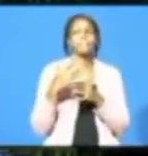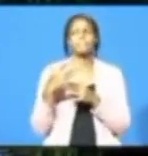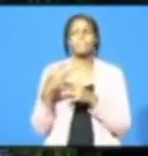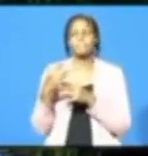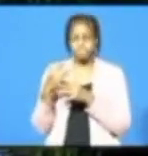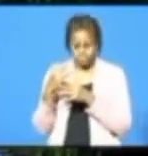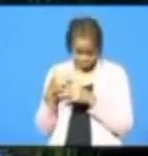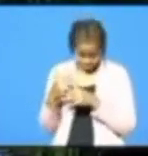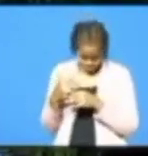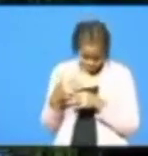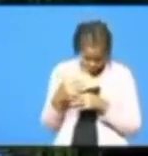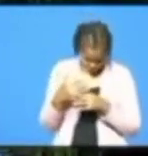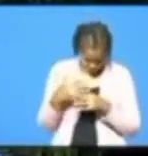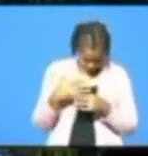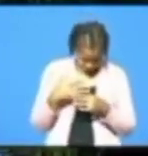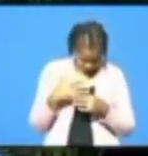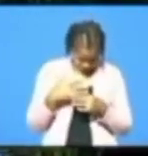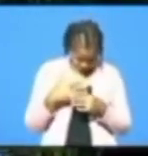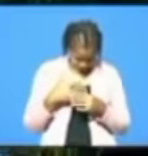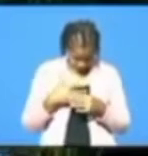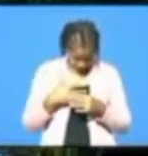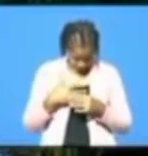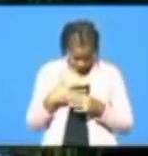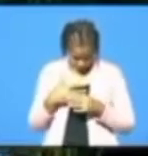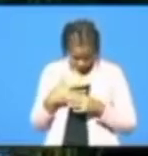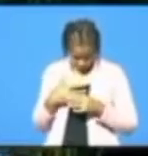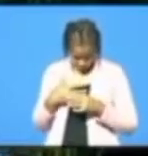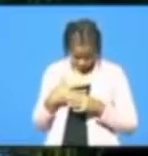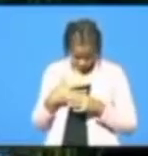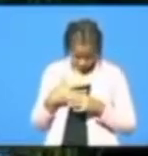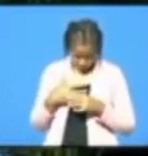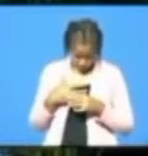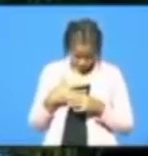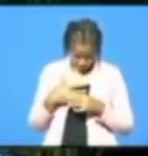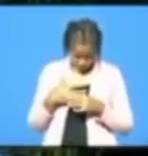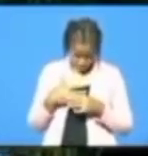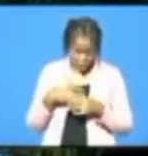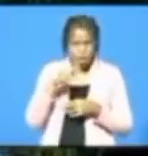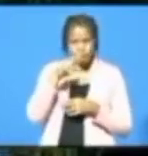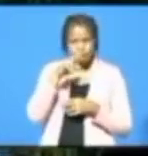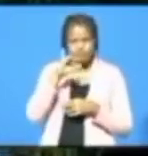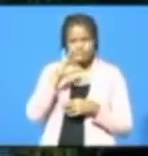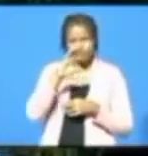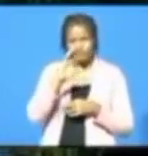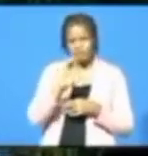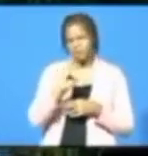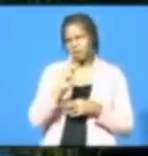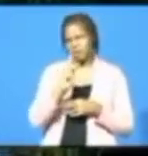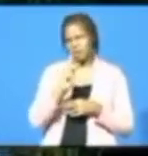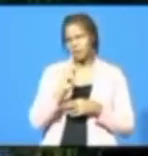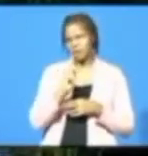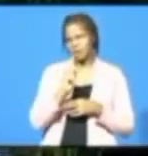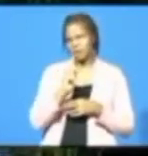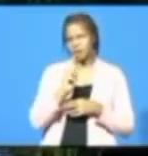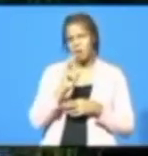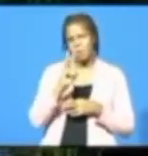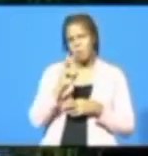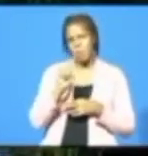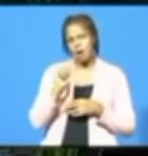it home more plainly. Rick Warren, in his sermon,